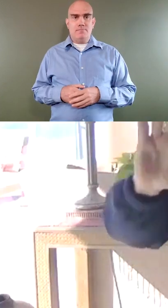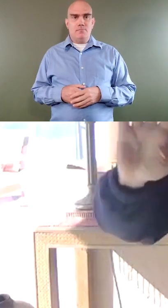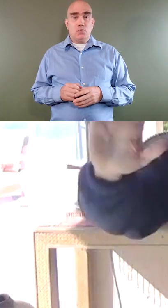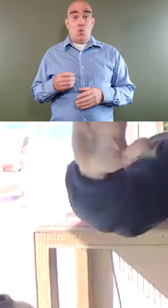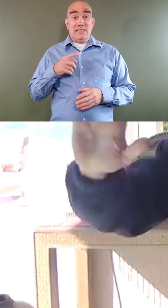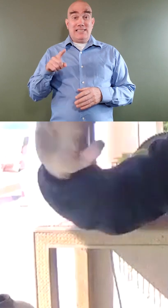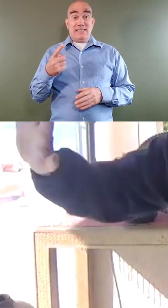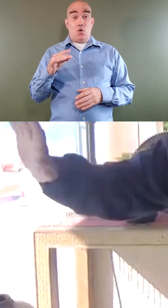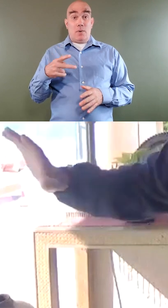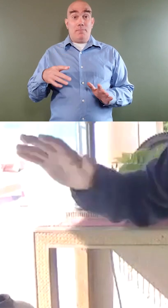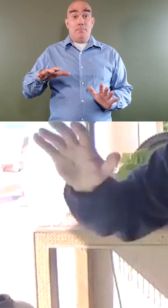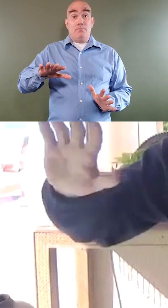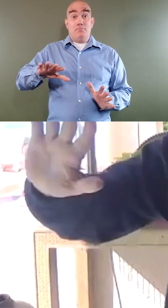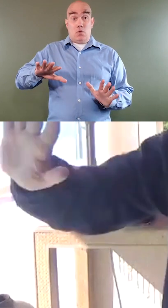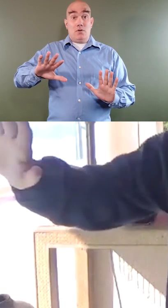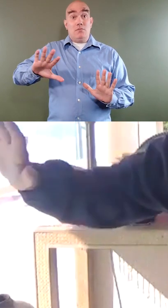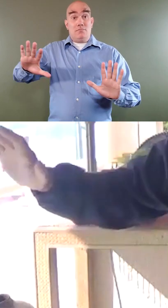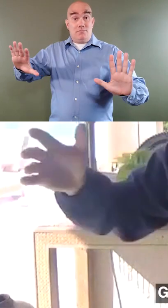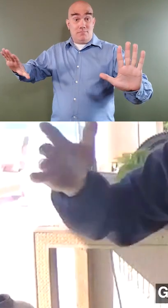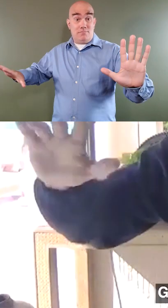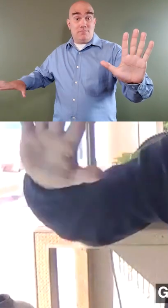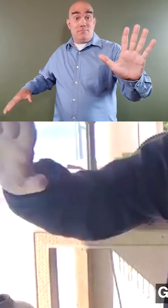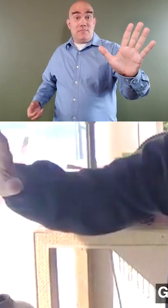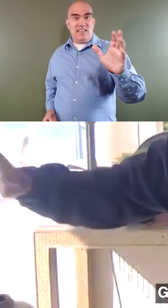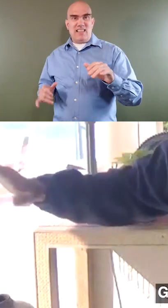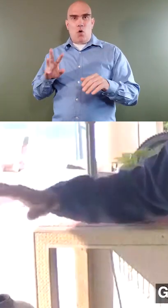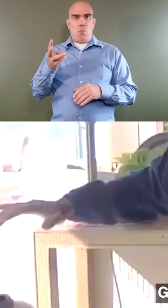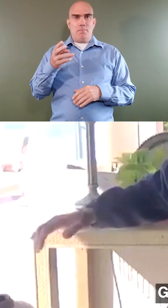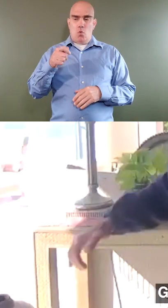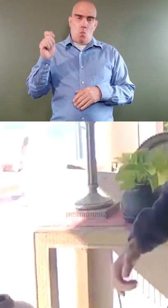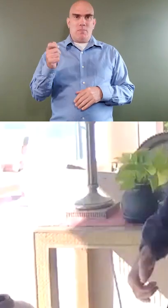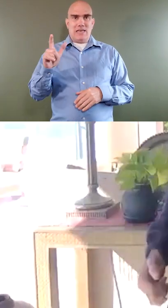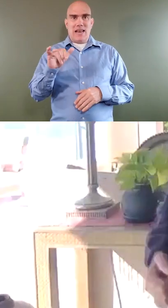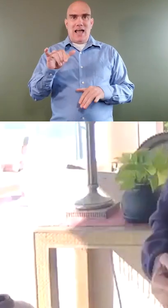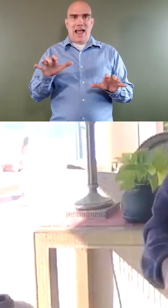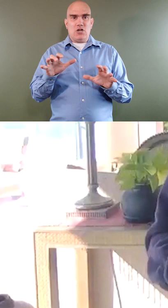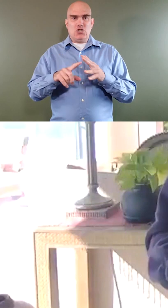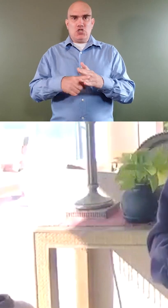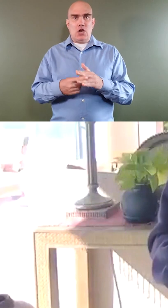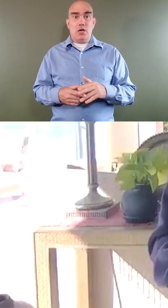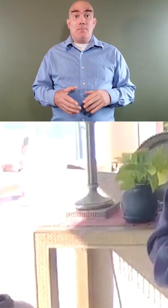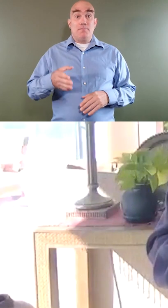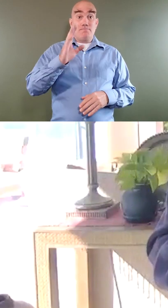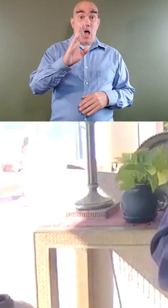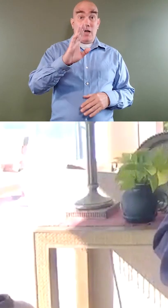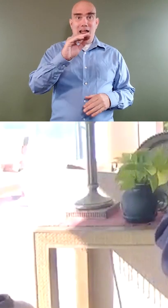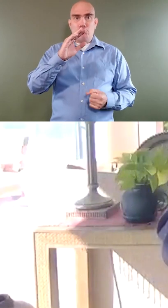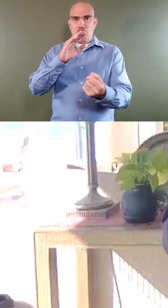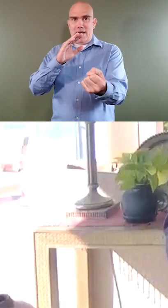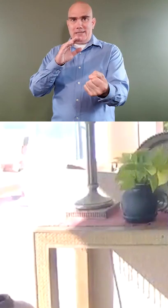So we single whip, get that whip-like action going, block and